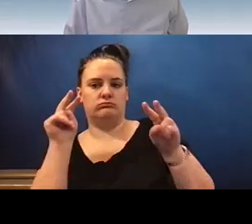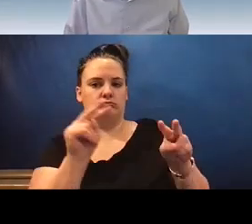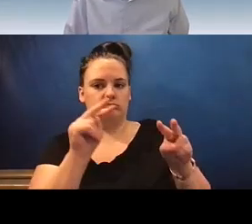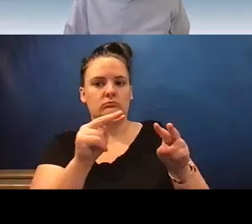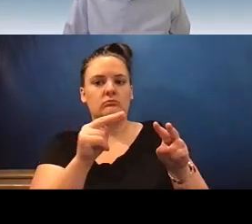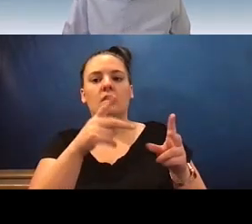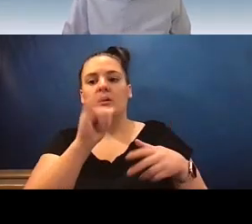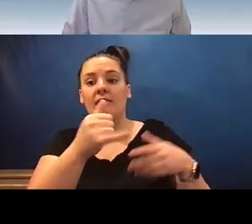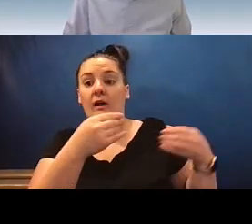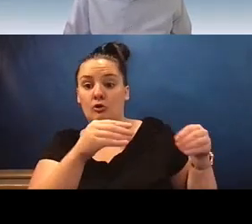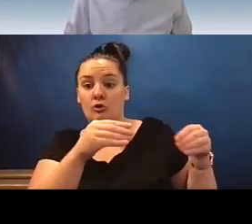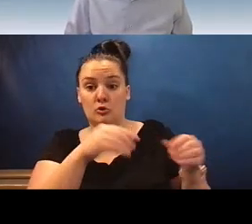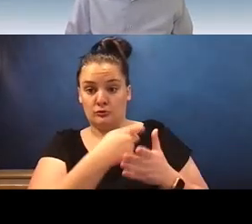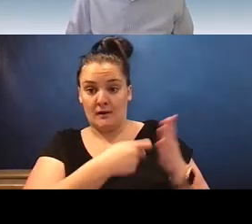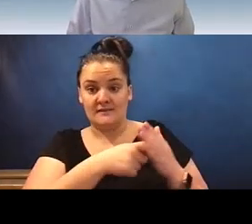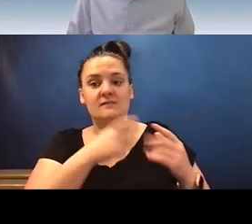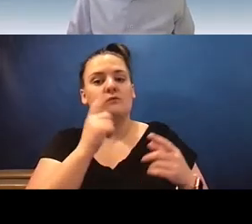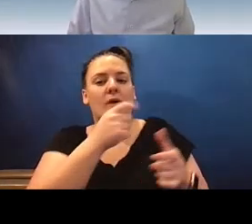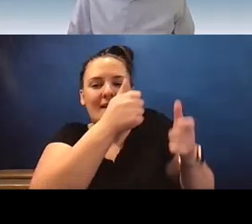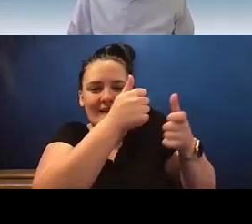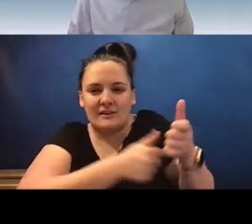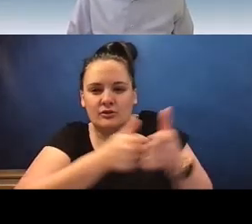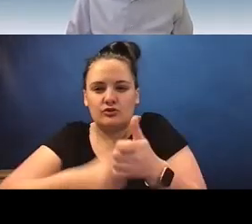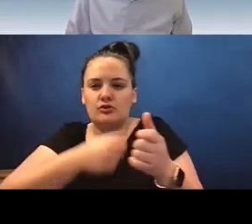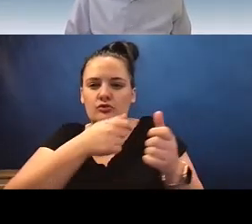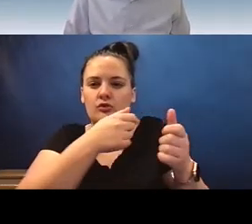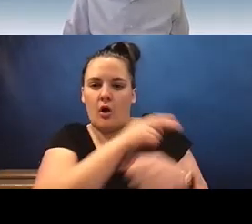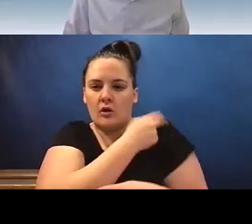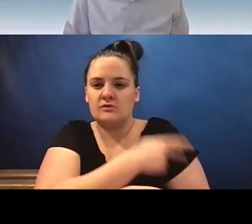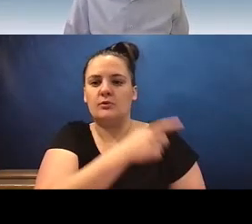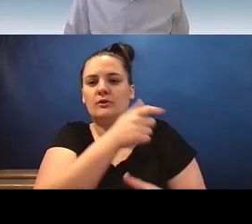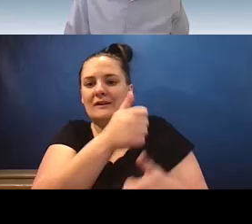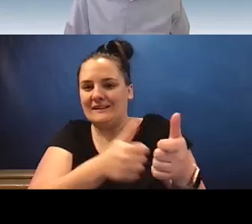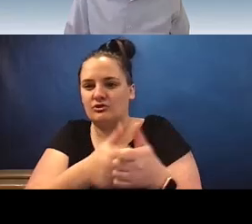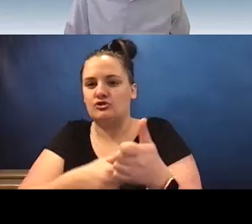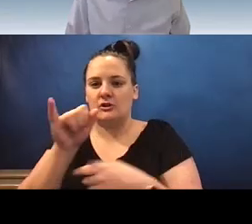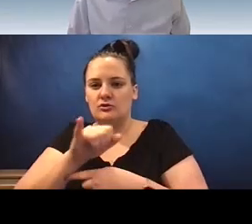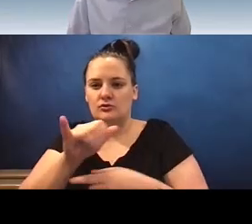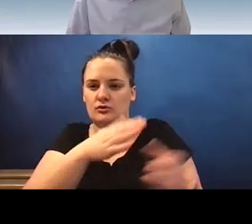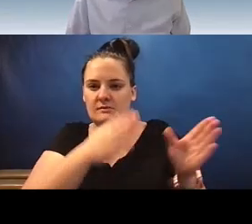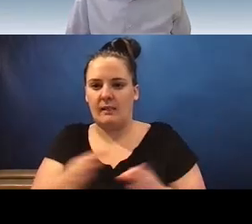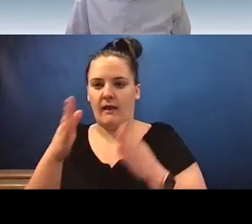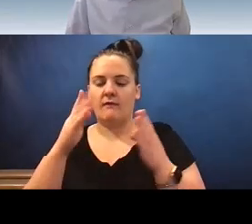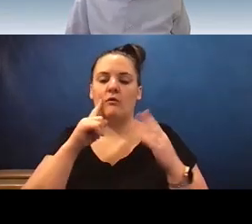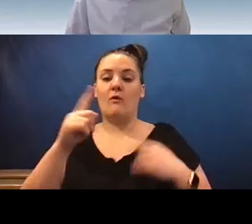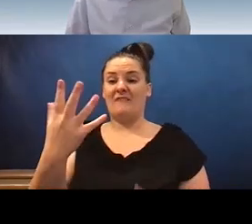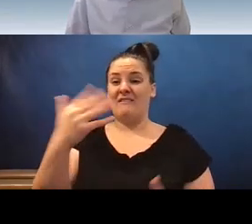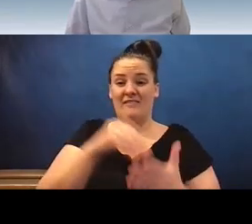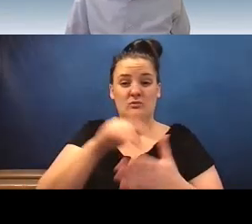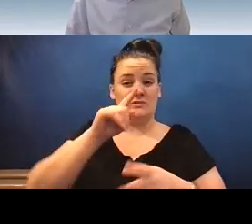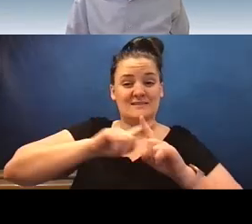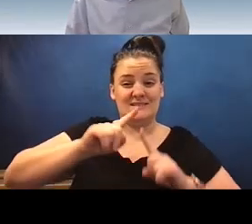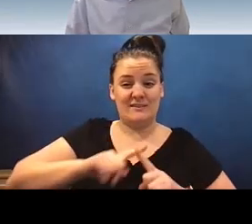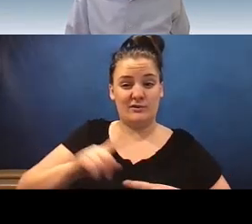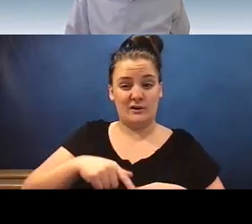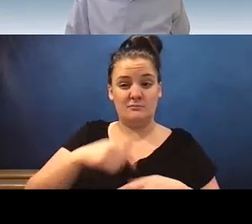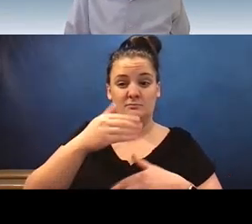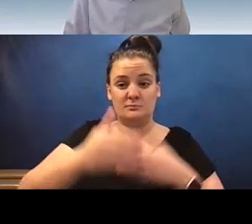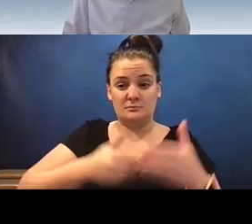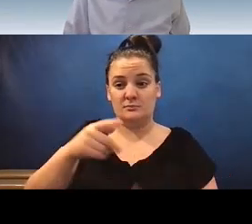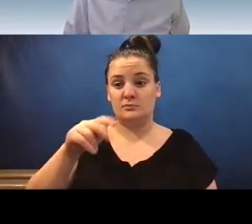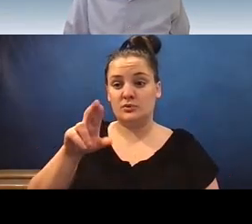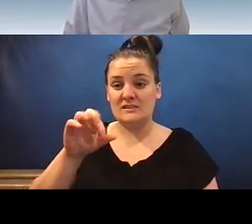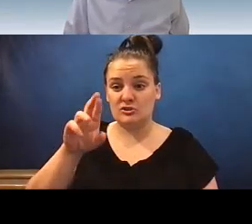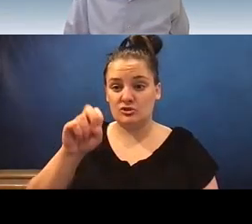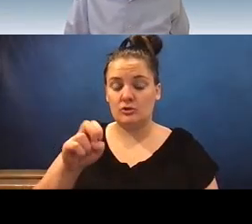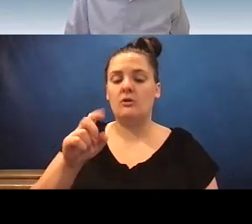by hospital, by insurance network plan across more than 5,000 different procedures. It also helps inform